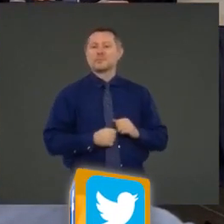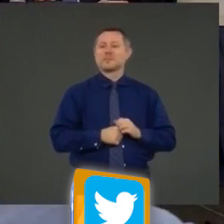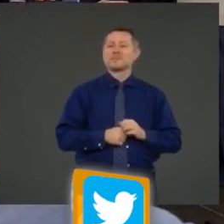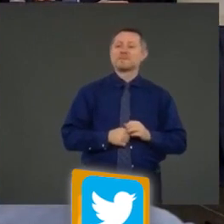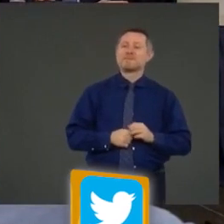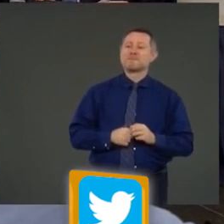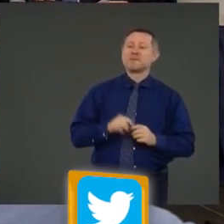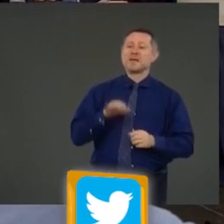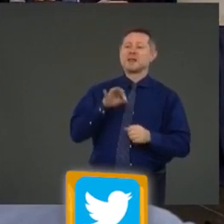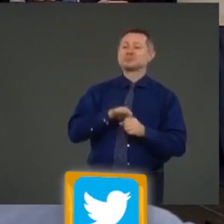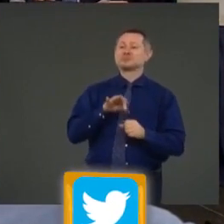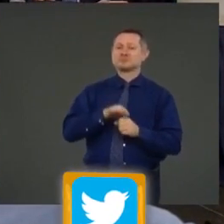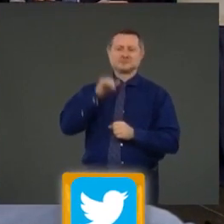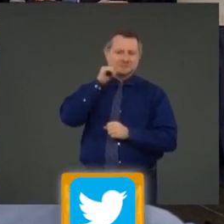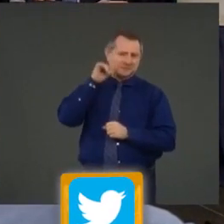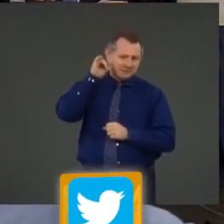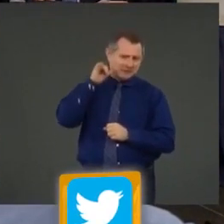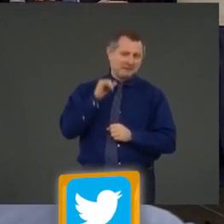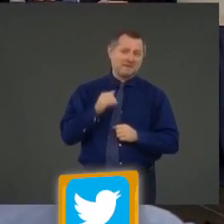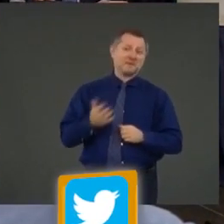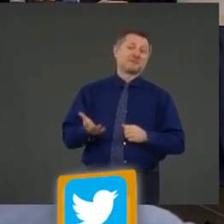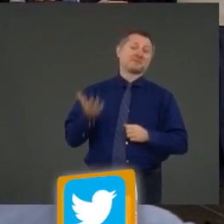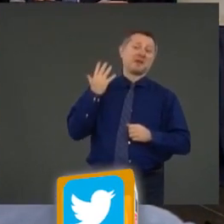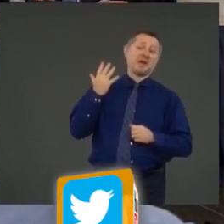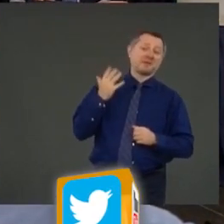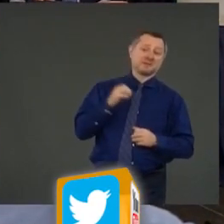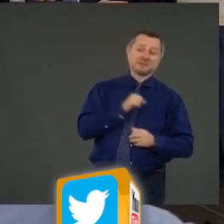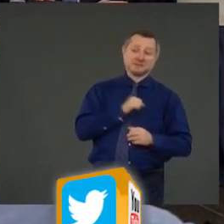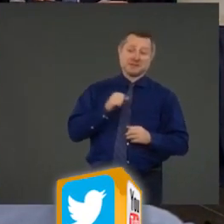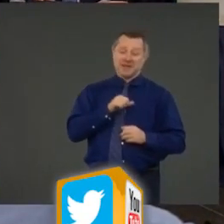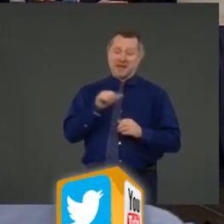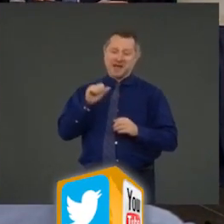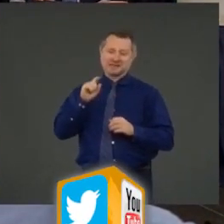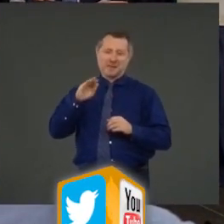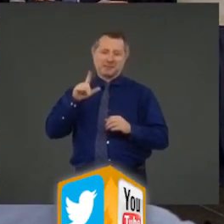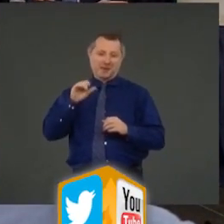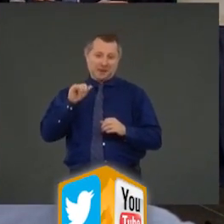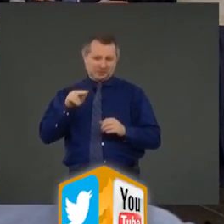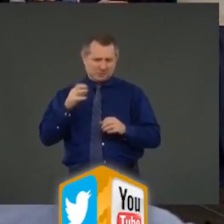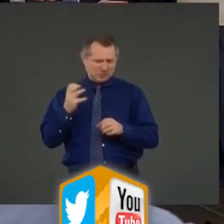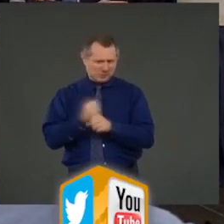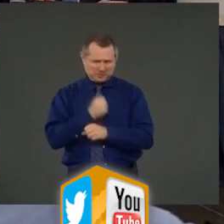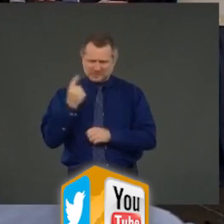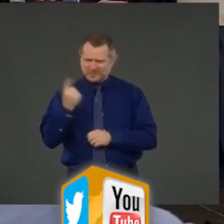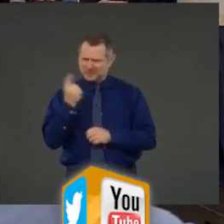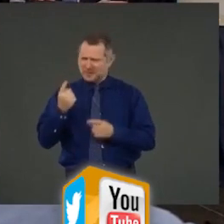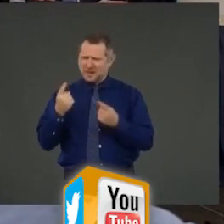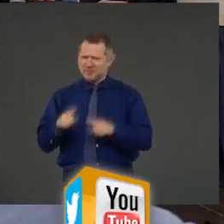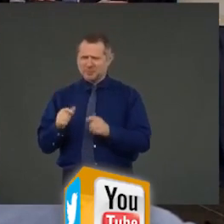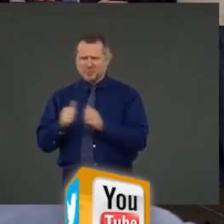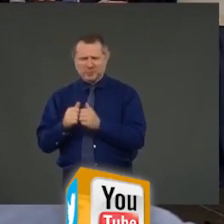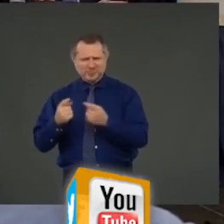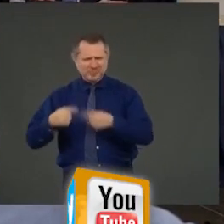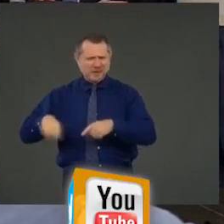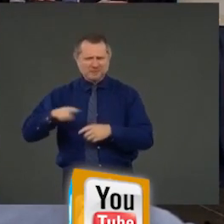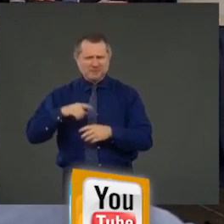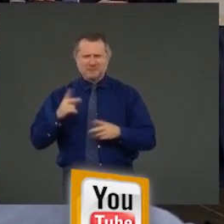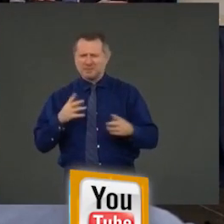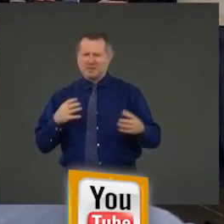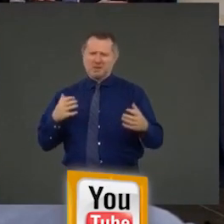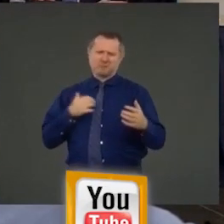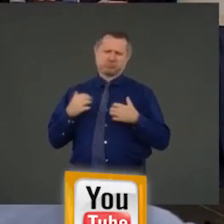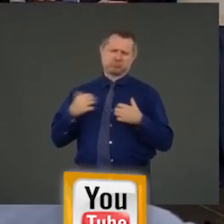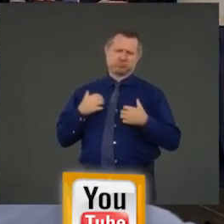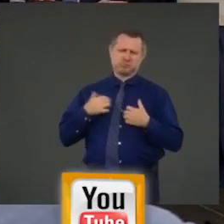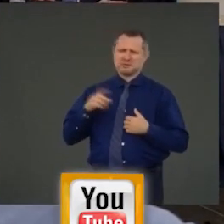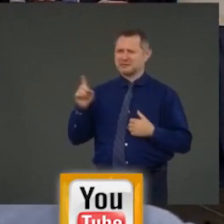5 incumbents in the Assembly are in trouble. You know what happened with the congressional seats. Something seems to be happening here. Is there a restlessness within the party to kind of